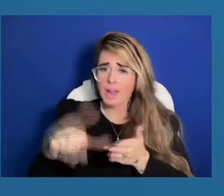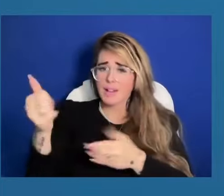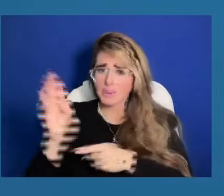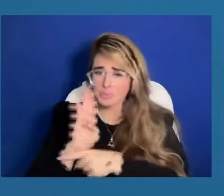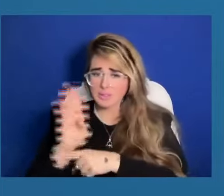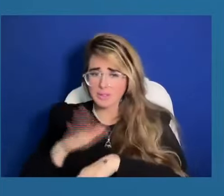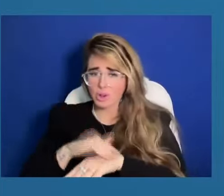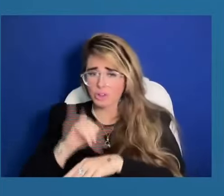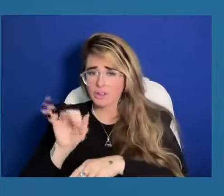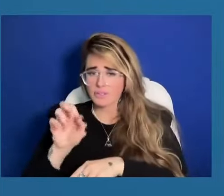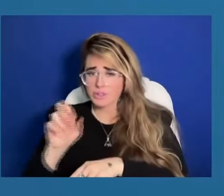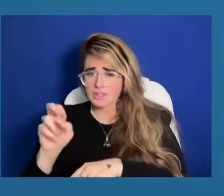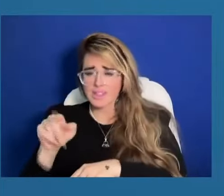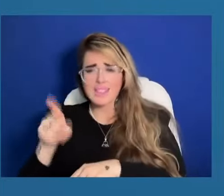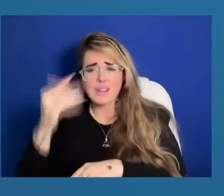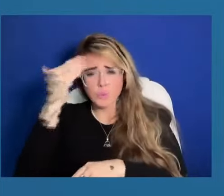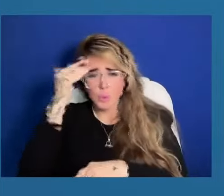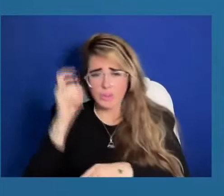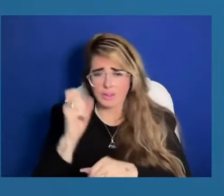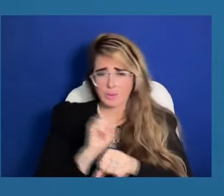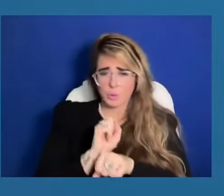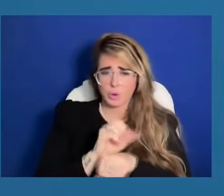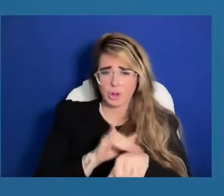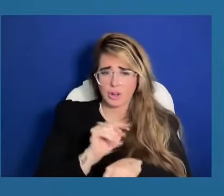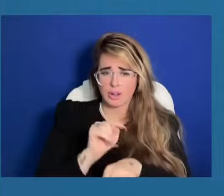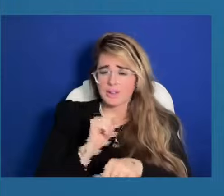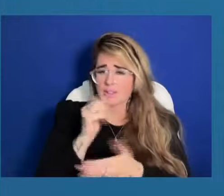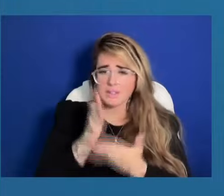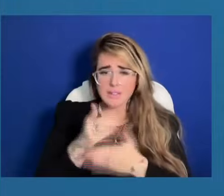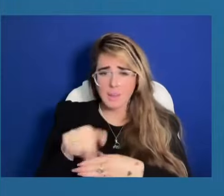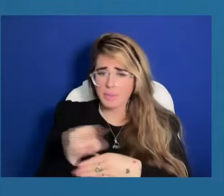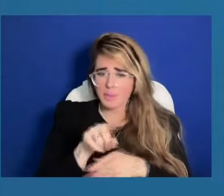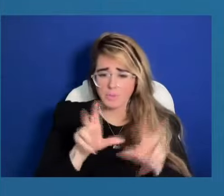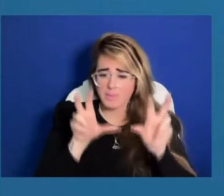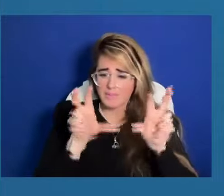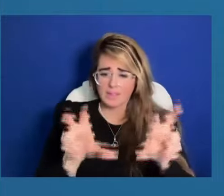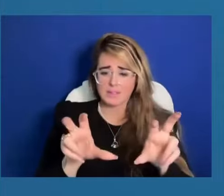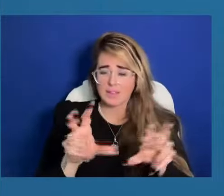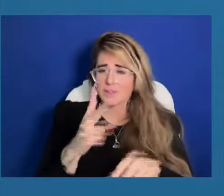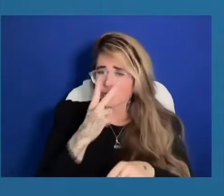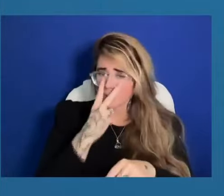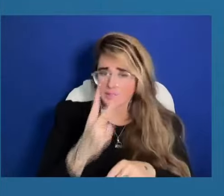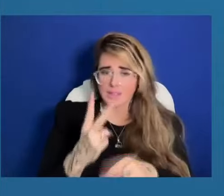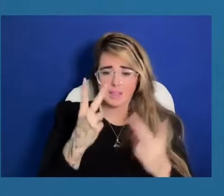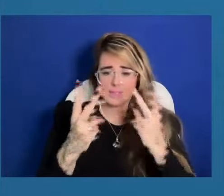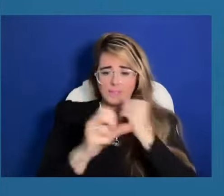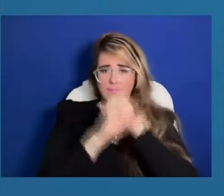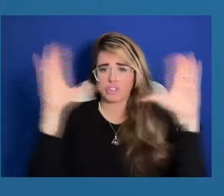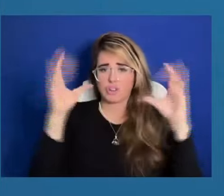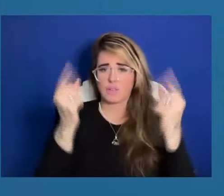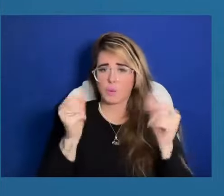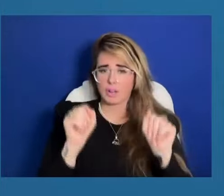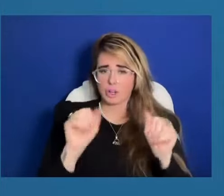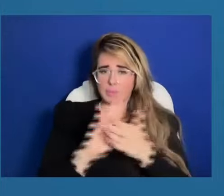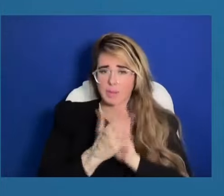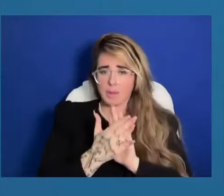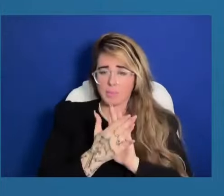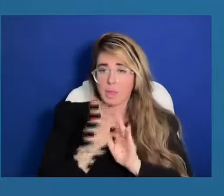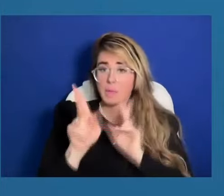they knew needed work. That didn't stop them from making that investment and seeing the vision of what it could be. And when people have a